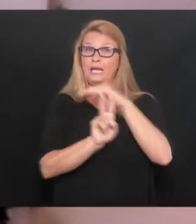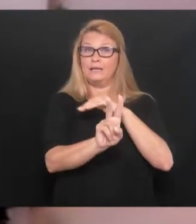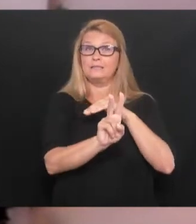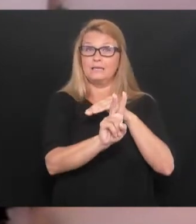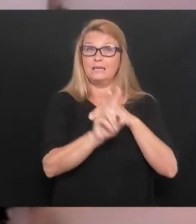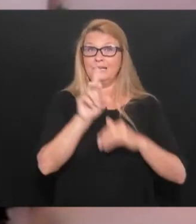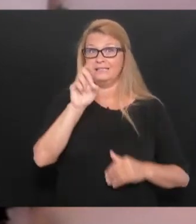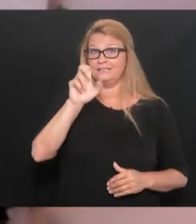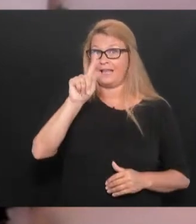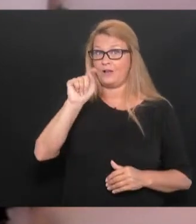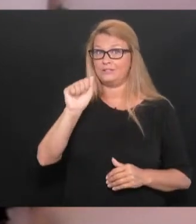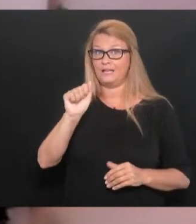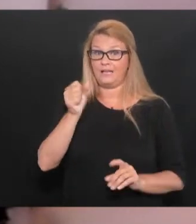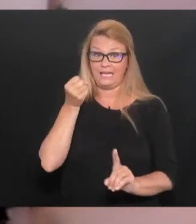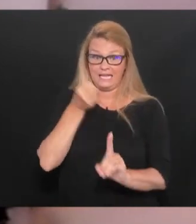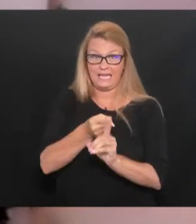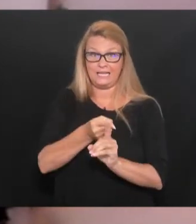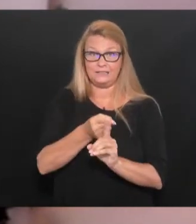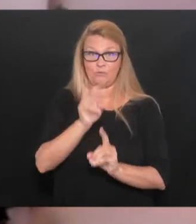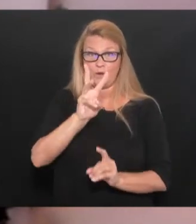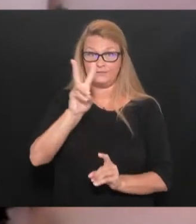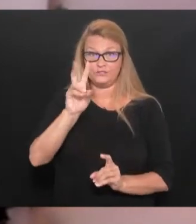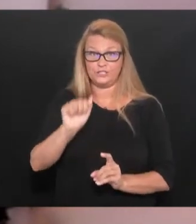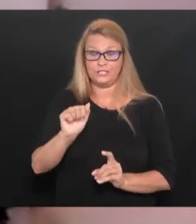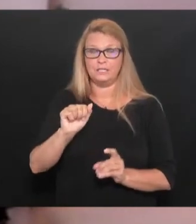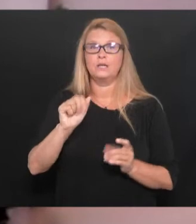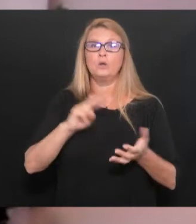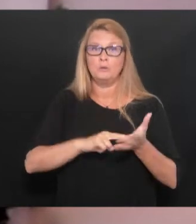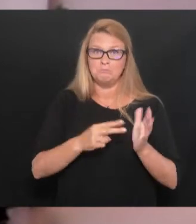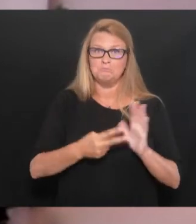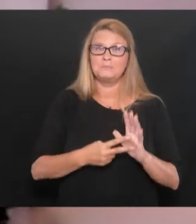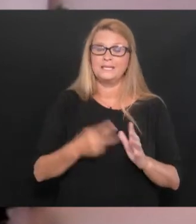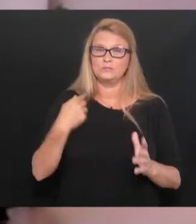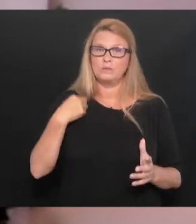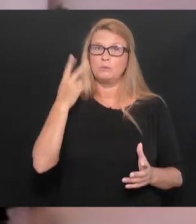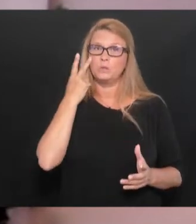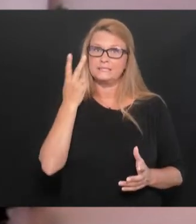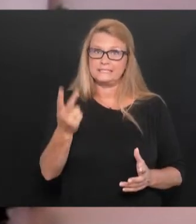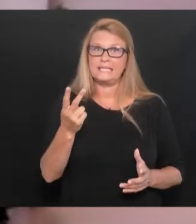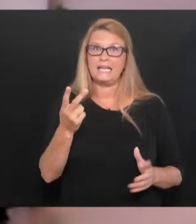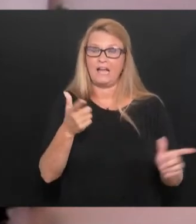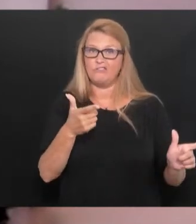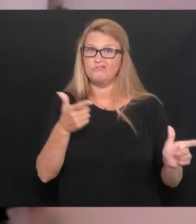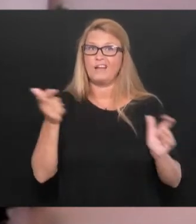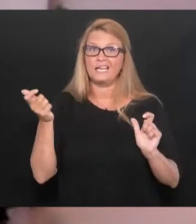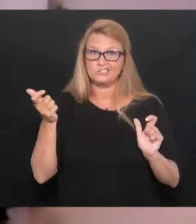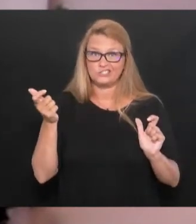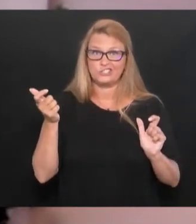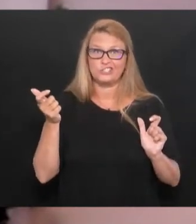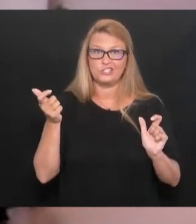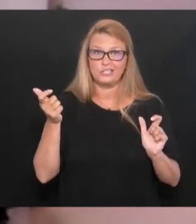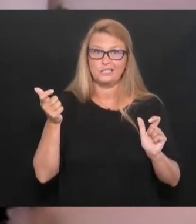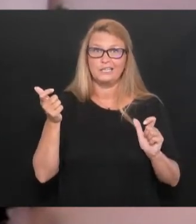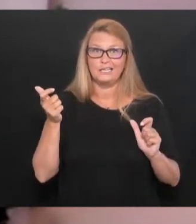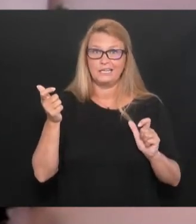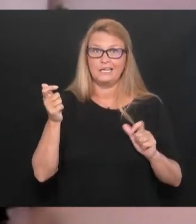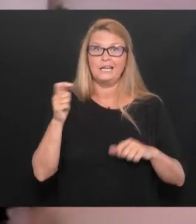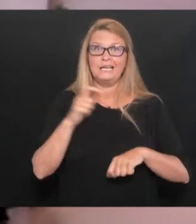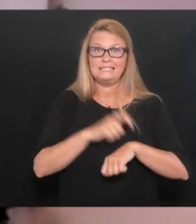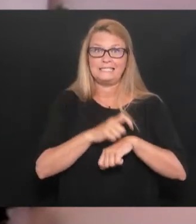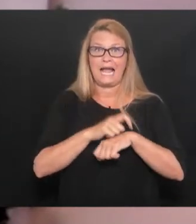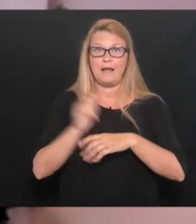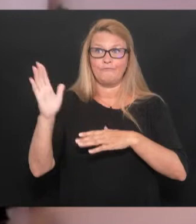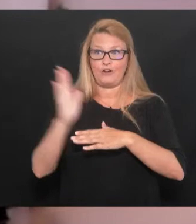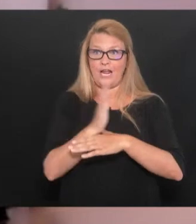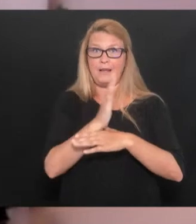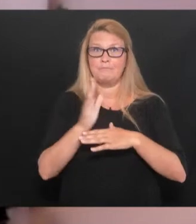really takes hold here, we are likely to see a much faster time frame of people getting sick